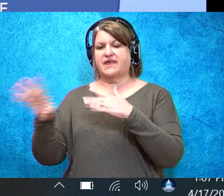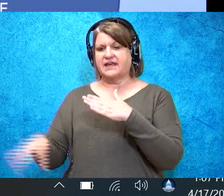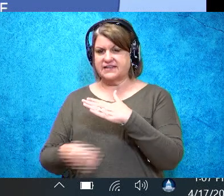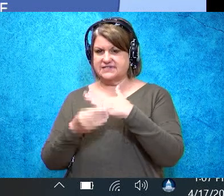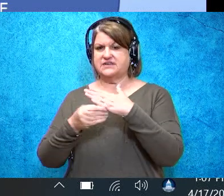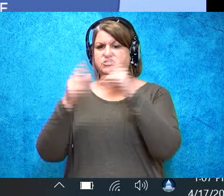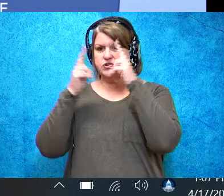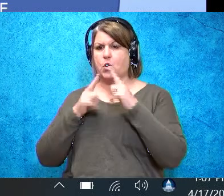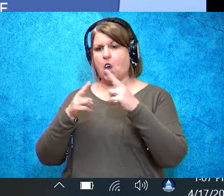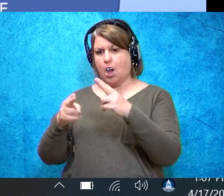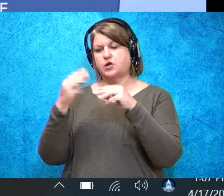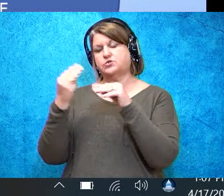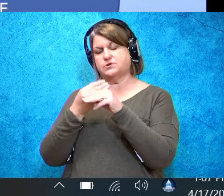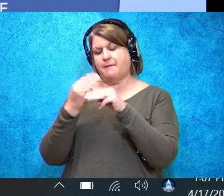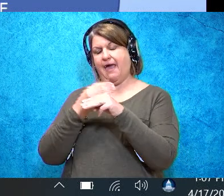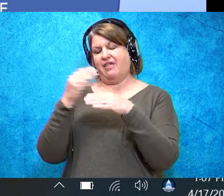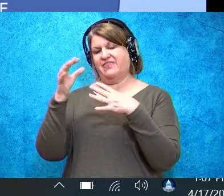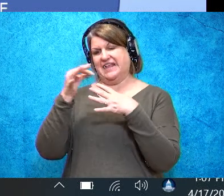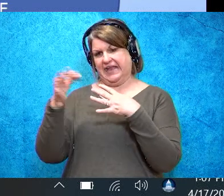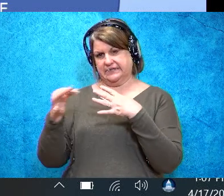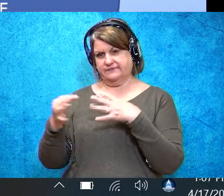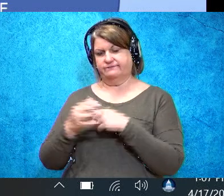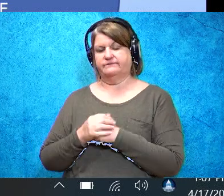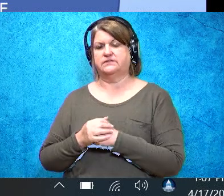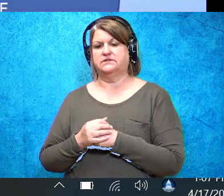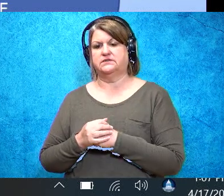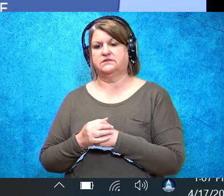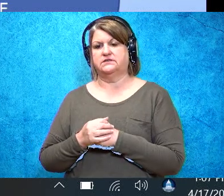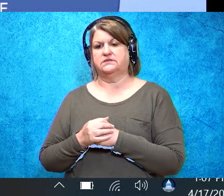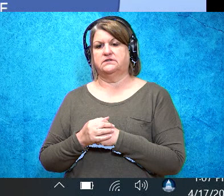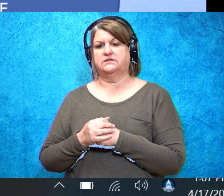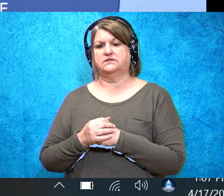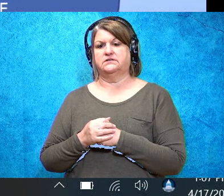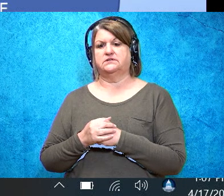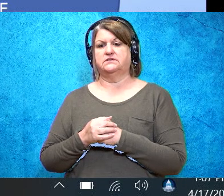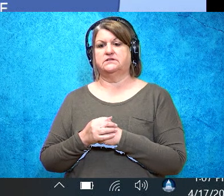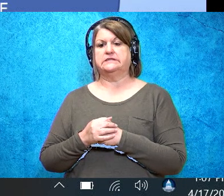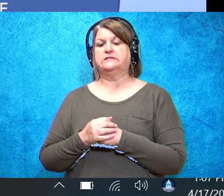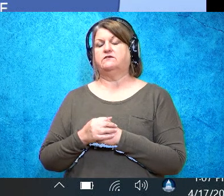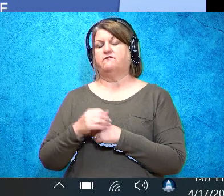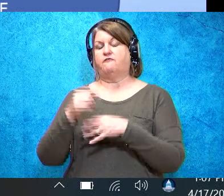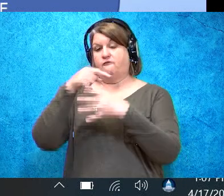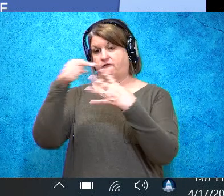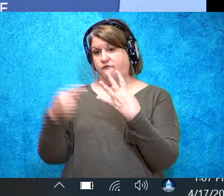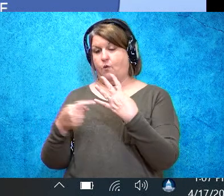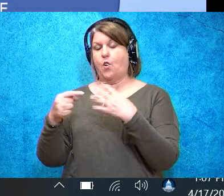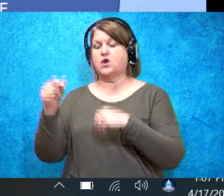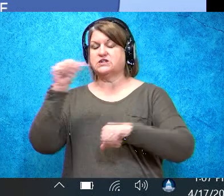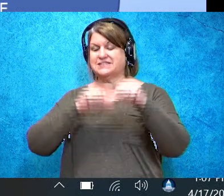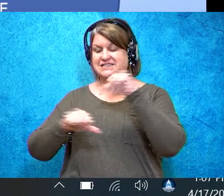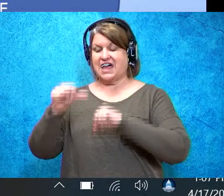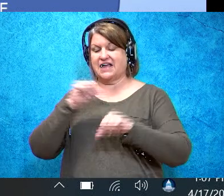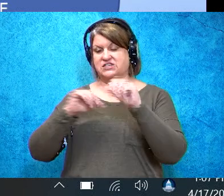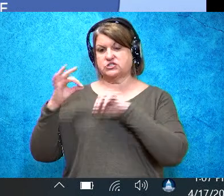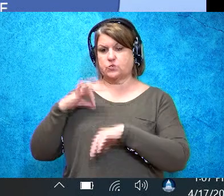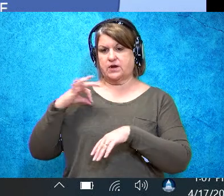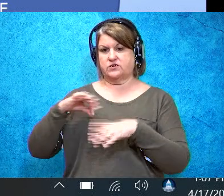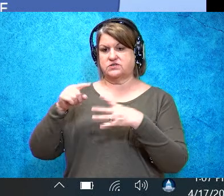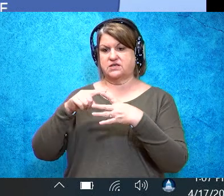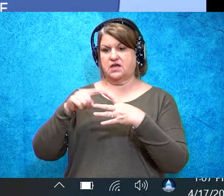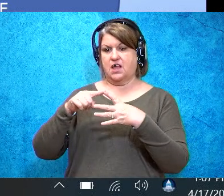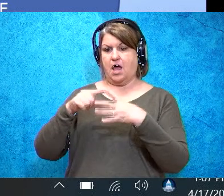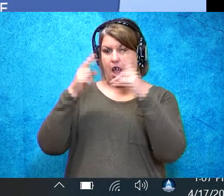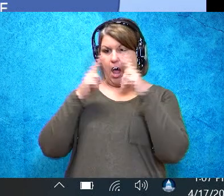math elective. Also, you would still need 4 science credits, which would be honors biology as a 9th